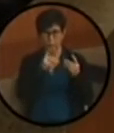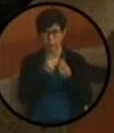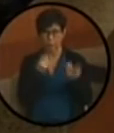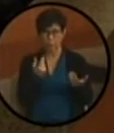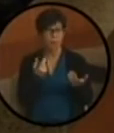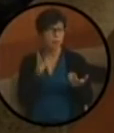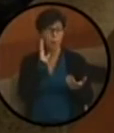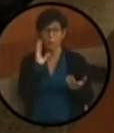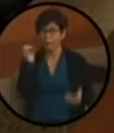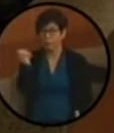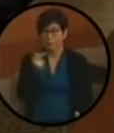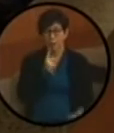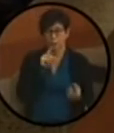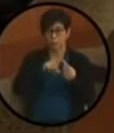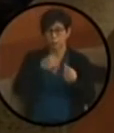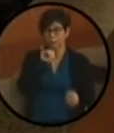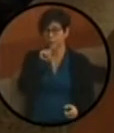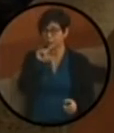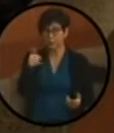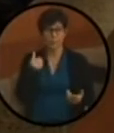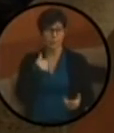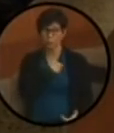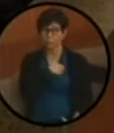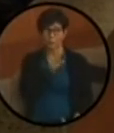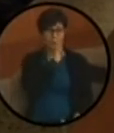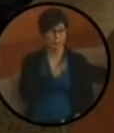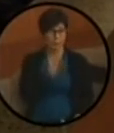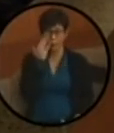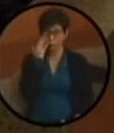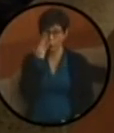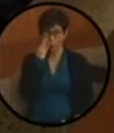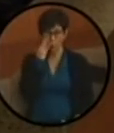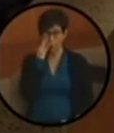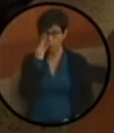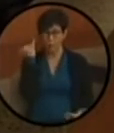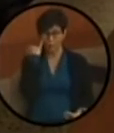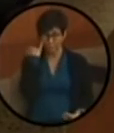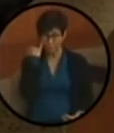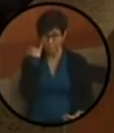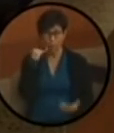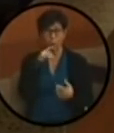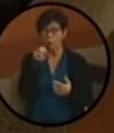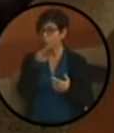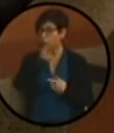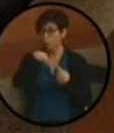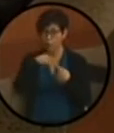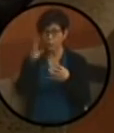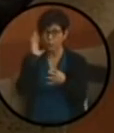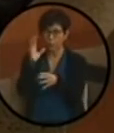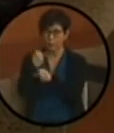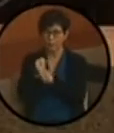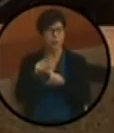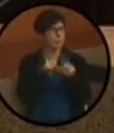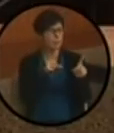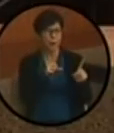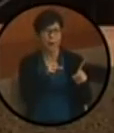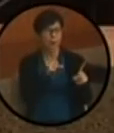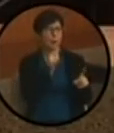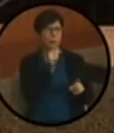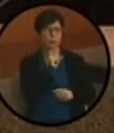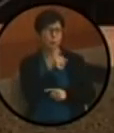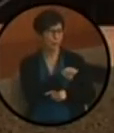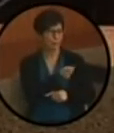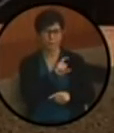never know when or if they're coming. They don't come to the police department per se. They come to the city. Correct. Treasury. Yes. Yeah. Okay. I'm sorry. So it would be a